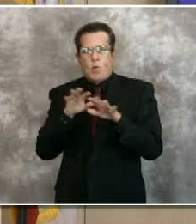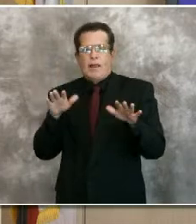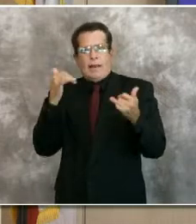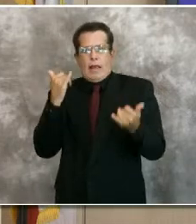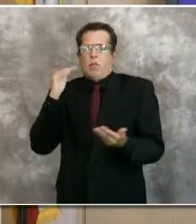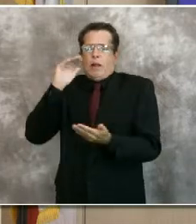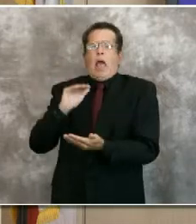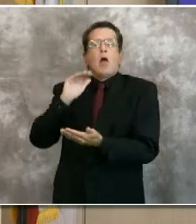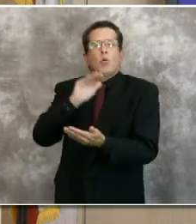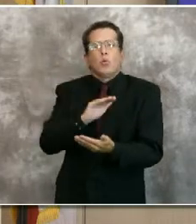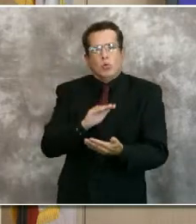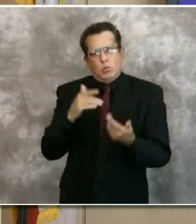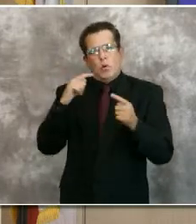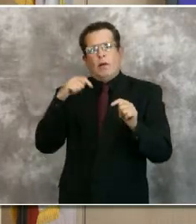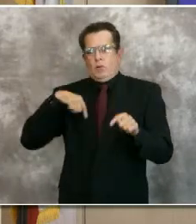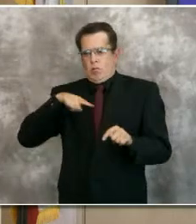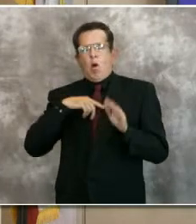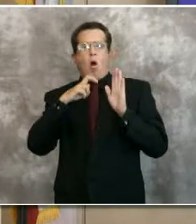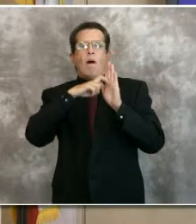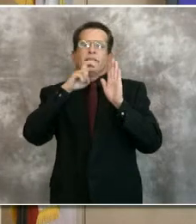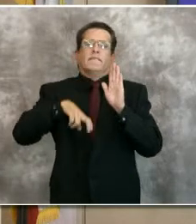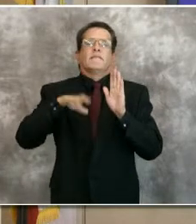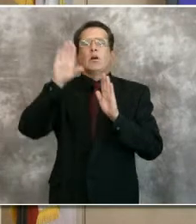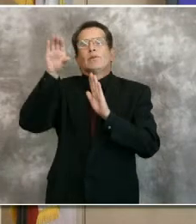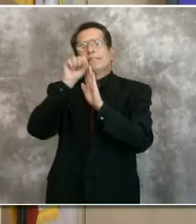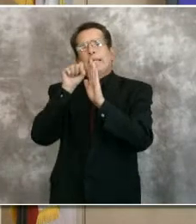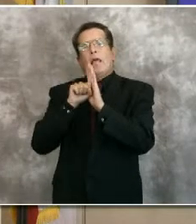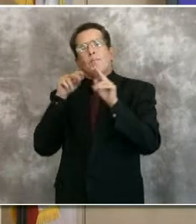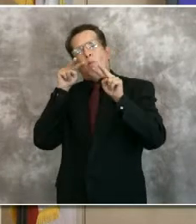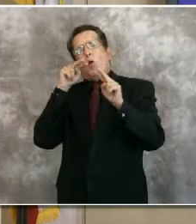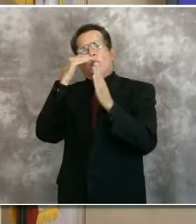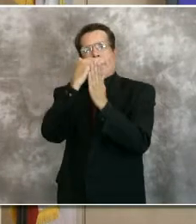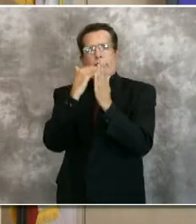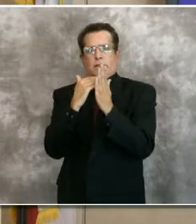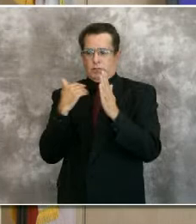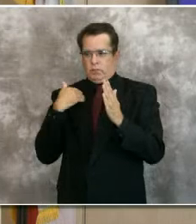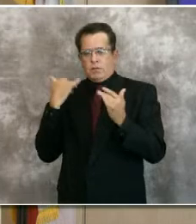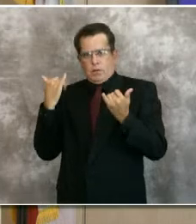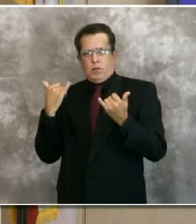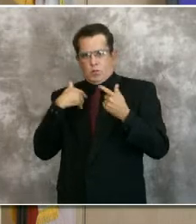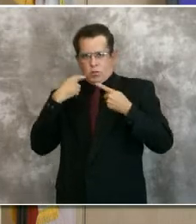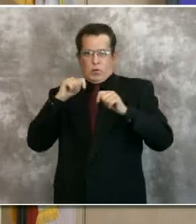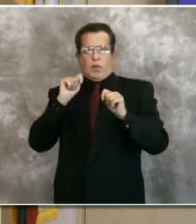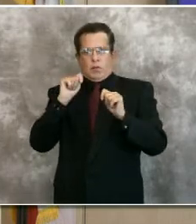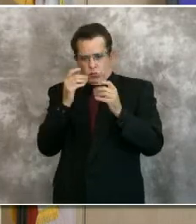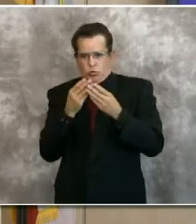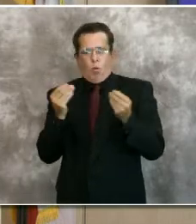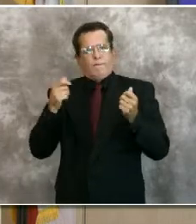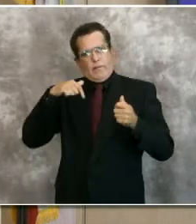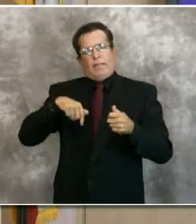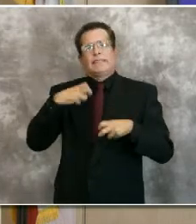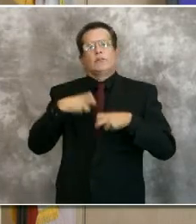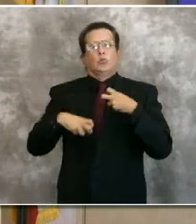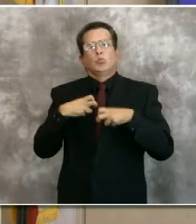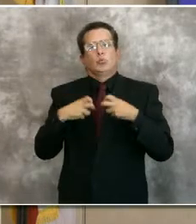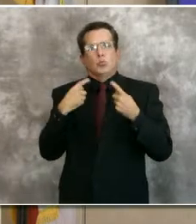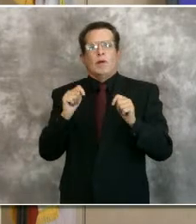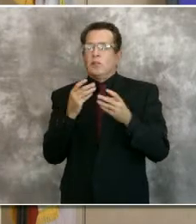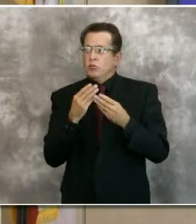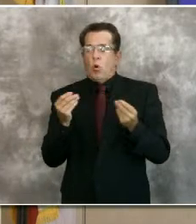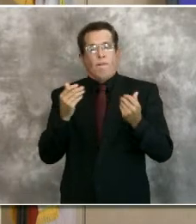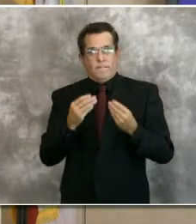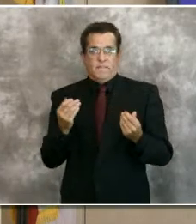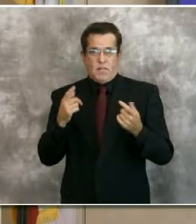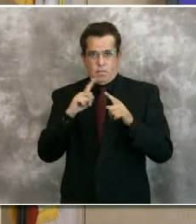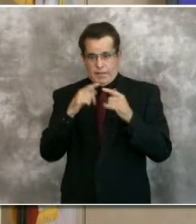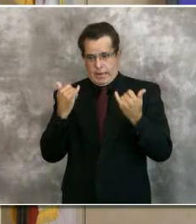to work our way off of the state monitoring list. And we're navigating through all of this difficulty and challenges together. Before we get into